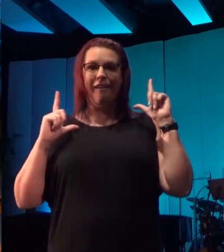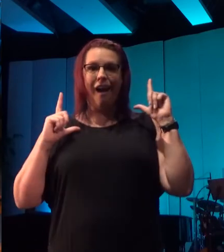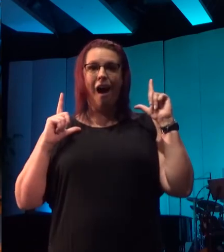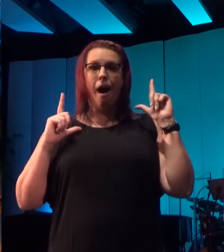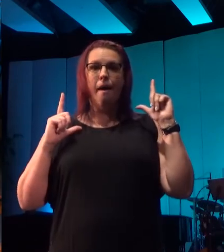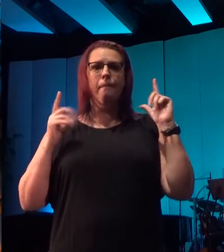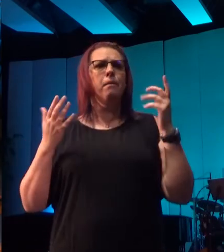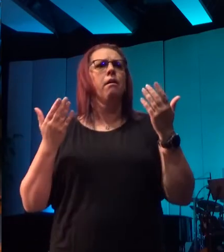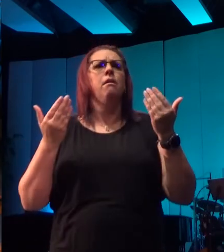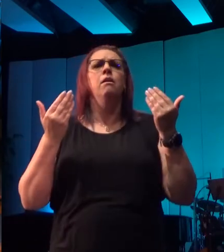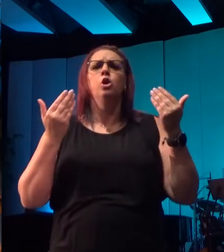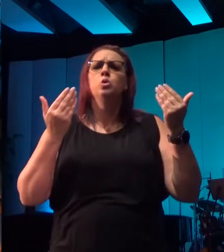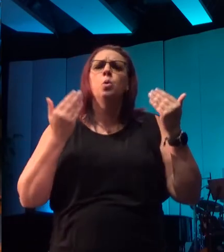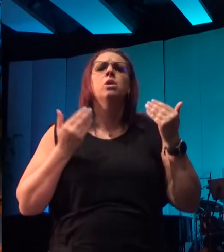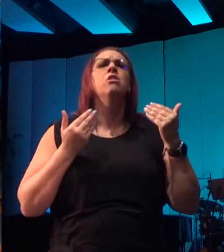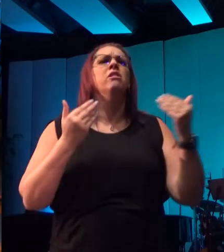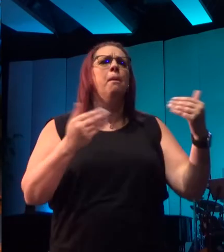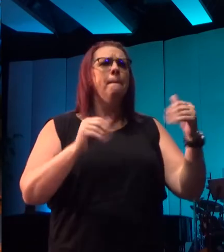would move mountains.